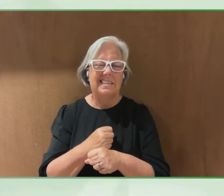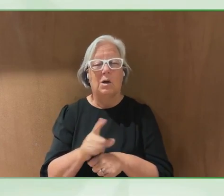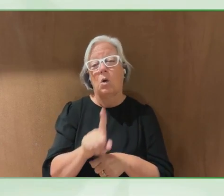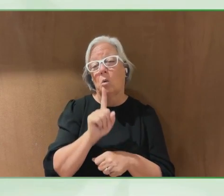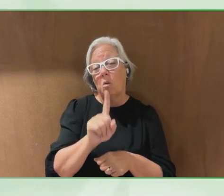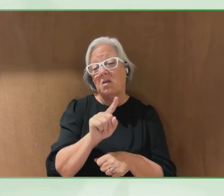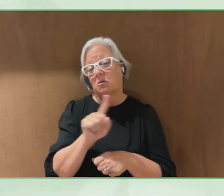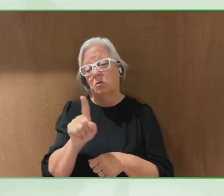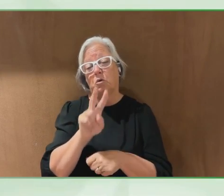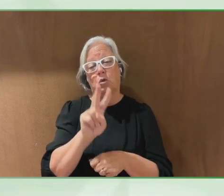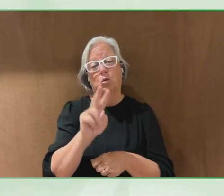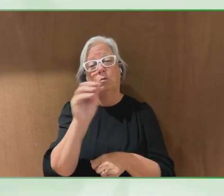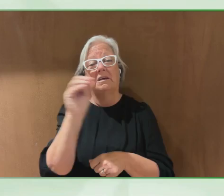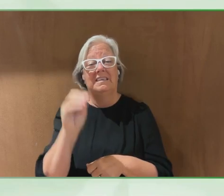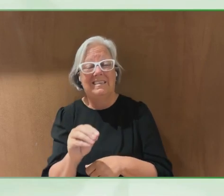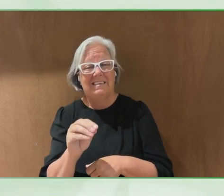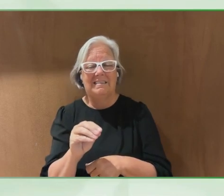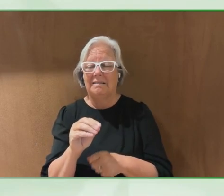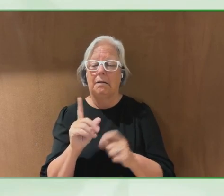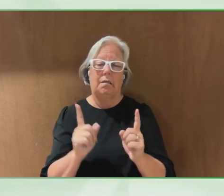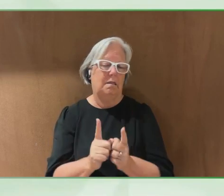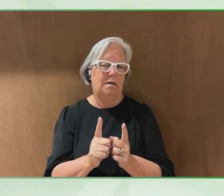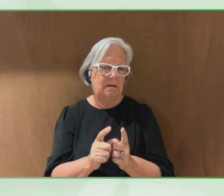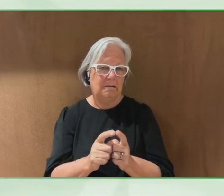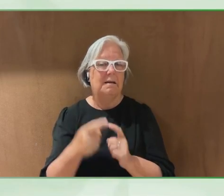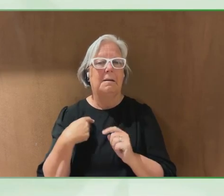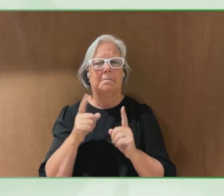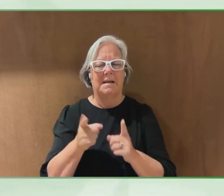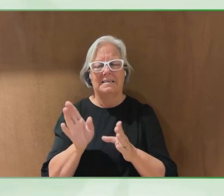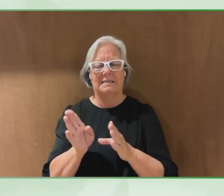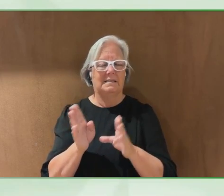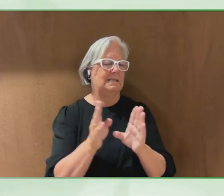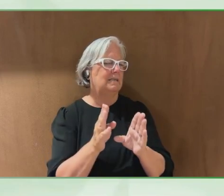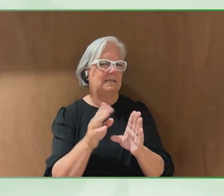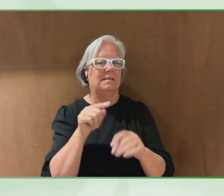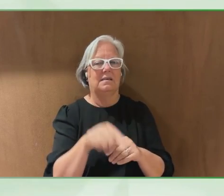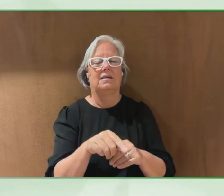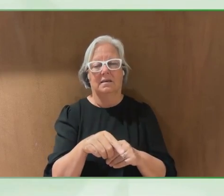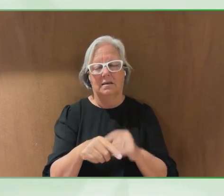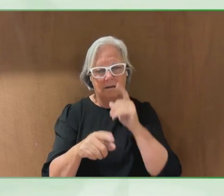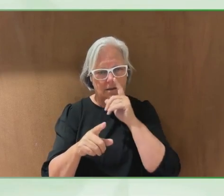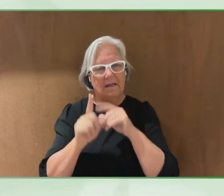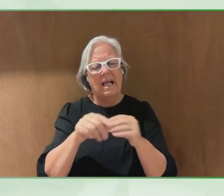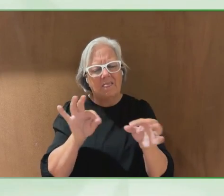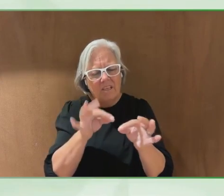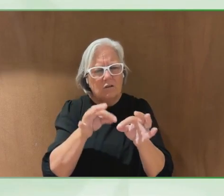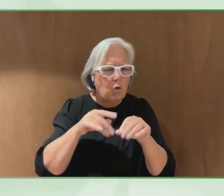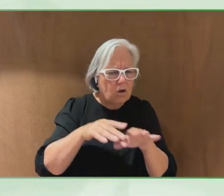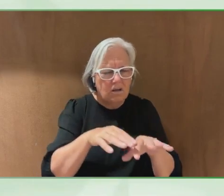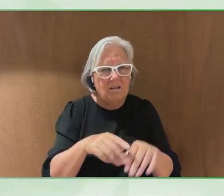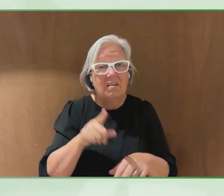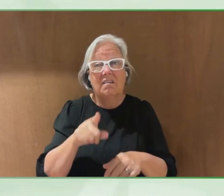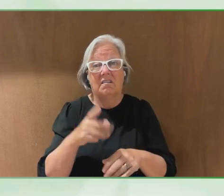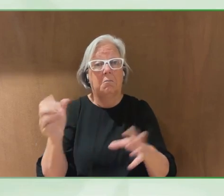to pivot towards vocational and skills development, and the textile sector employs 10 million people in Pakistan. So that's where